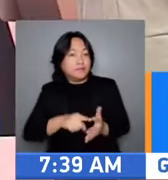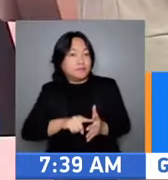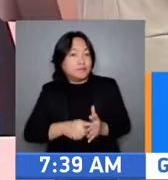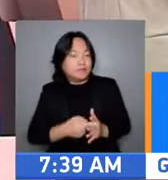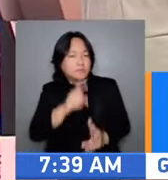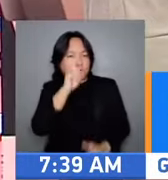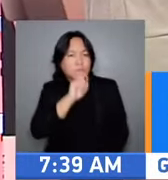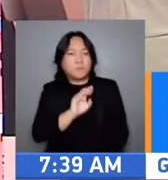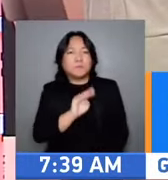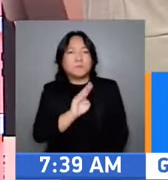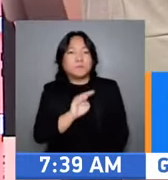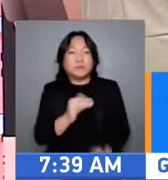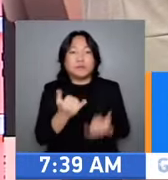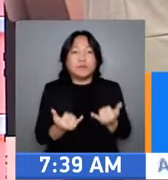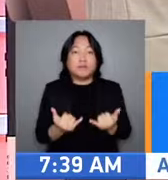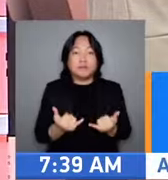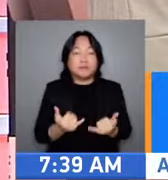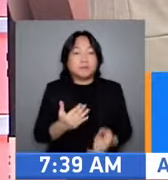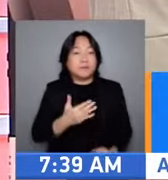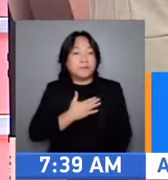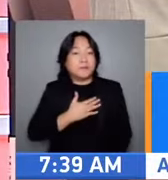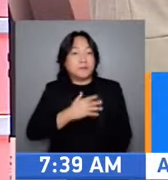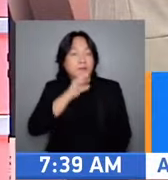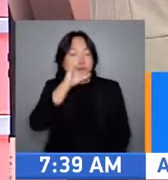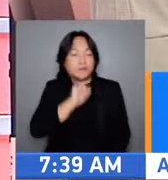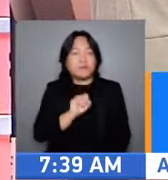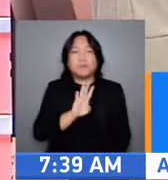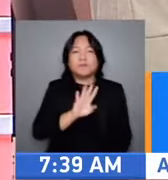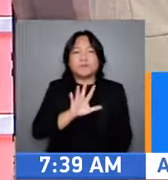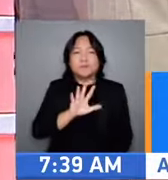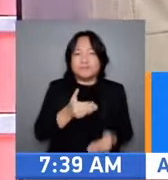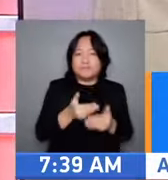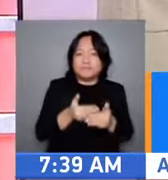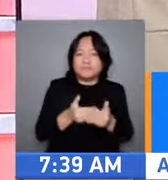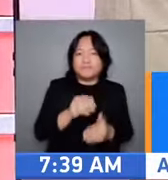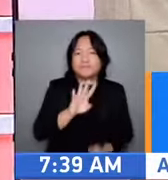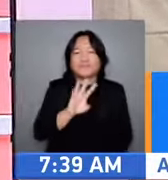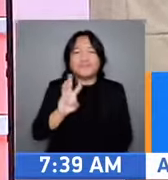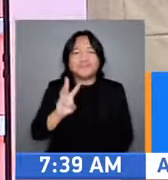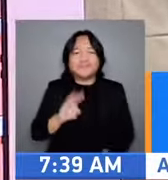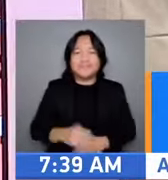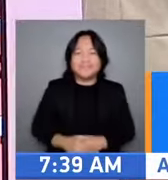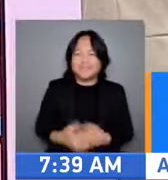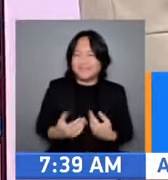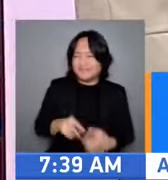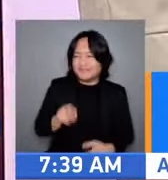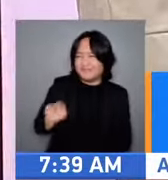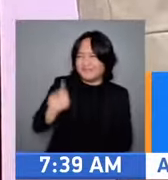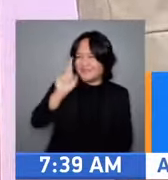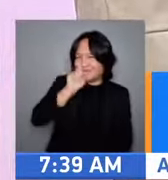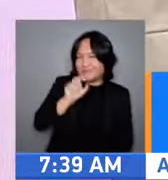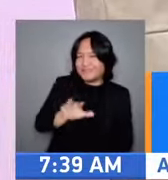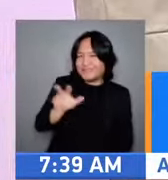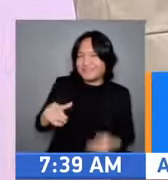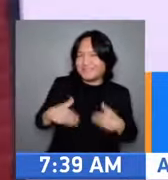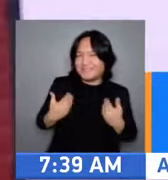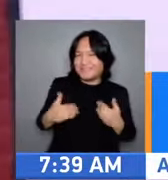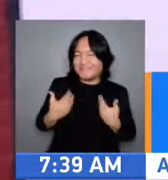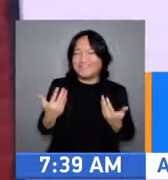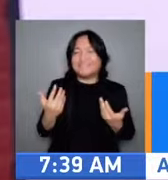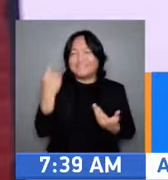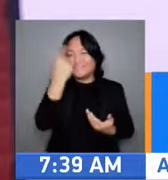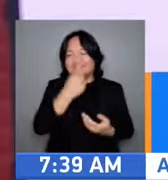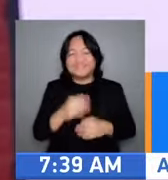already 45, turning 46 years. Whoa, kala ko 33, alam siya. Ay, bagets pa din eh. Pero siyempre, you know, we're very, very